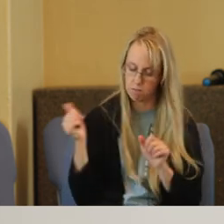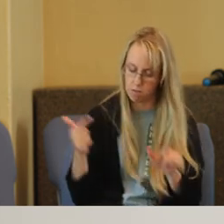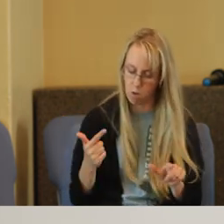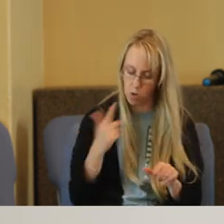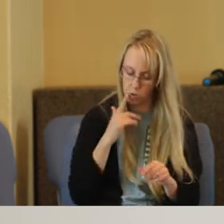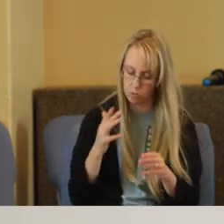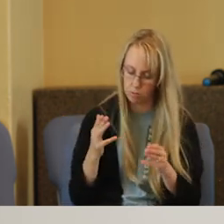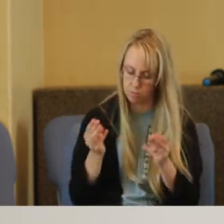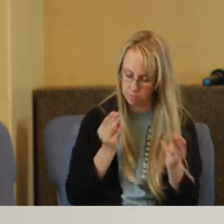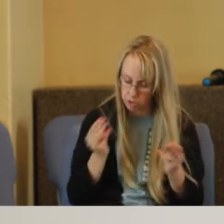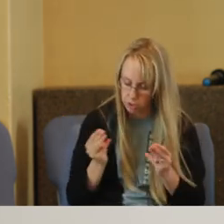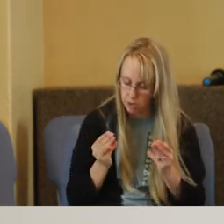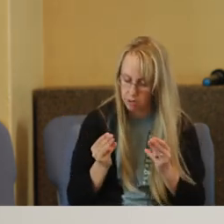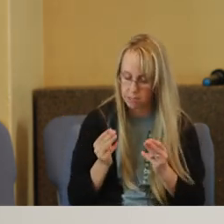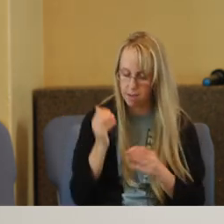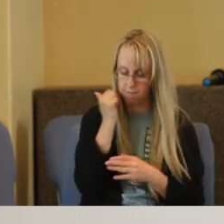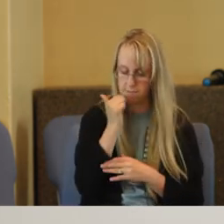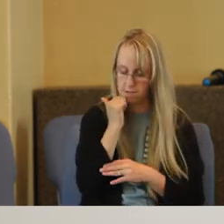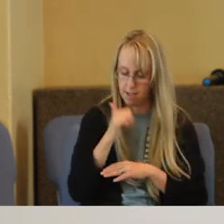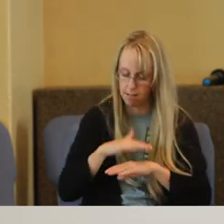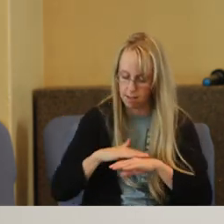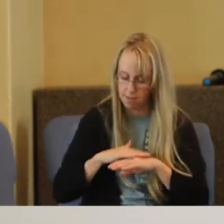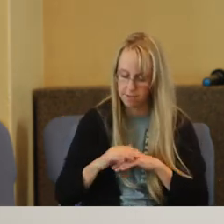be missionaries on a daily basis,